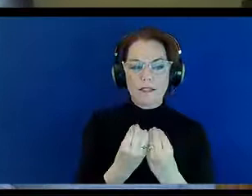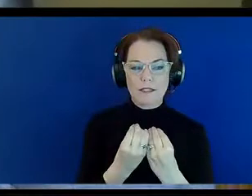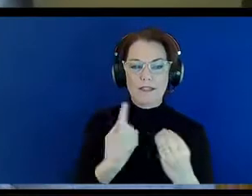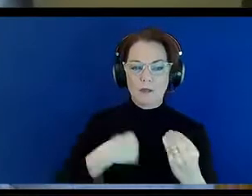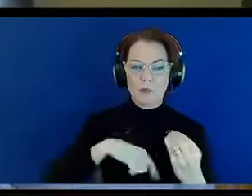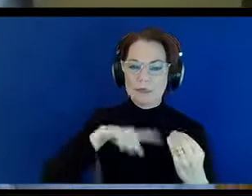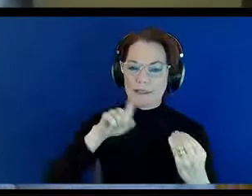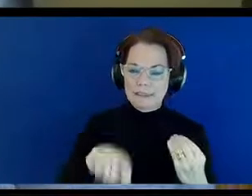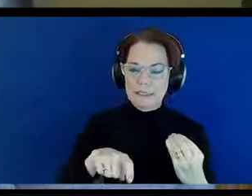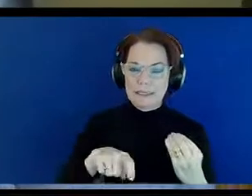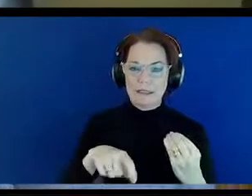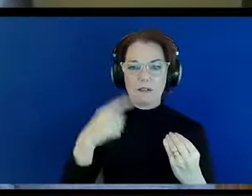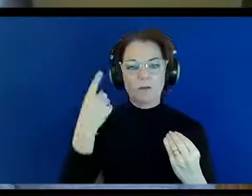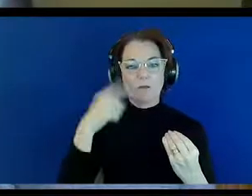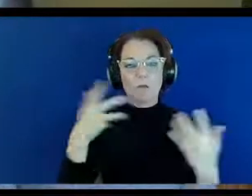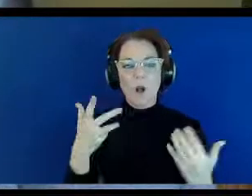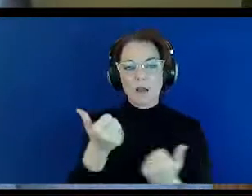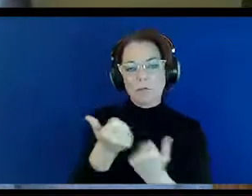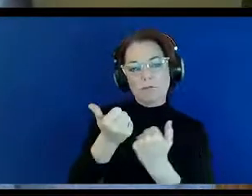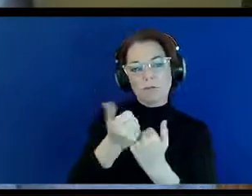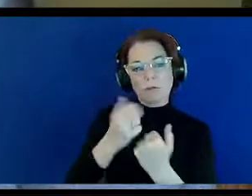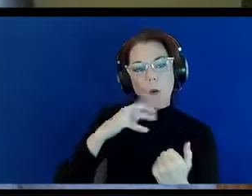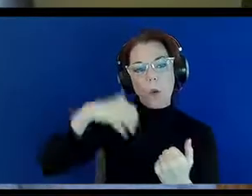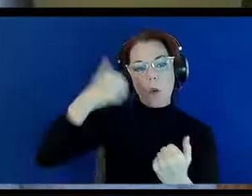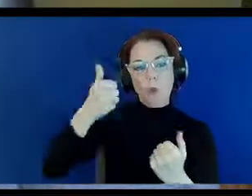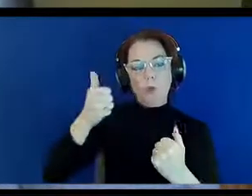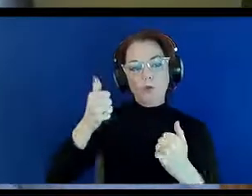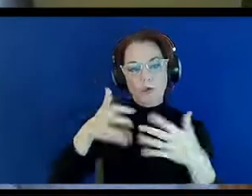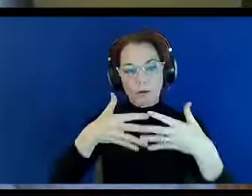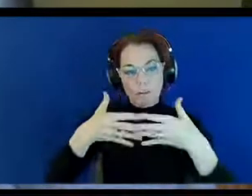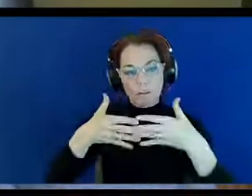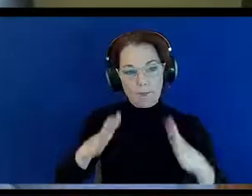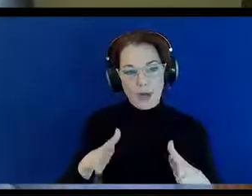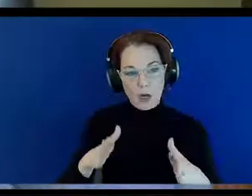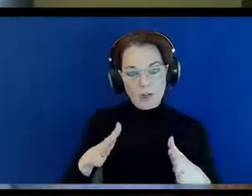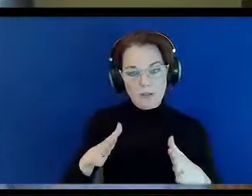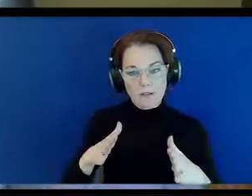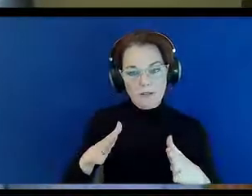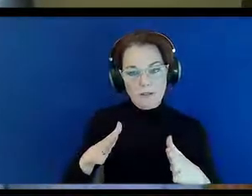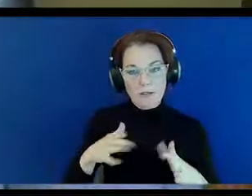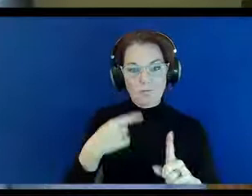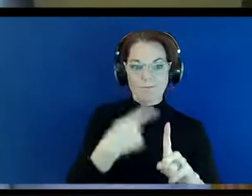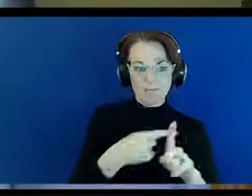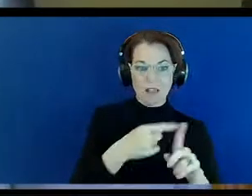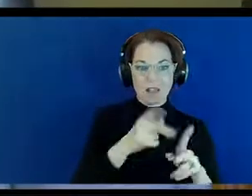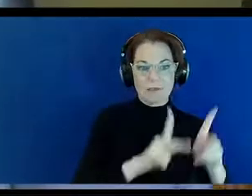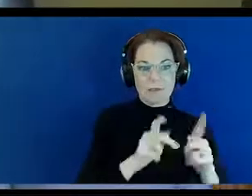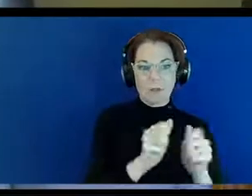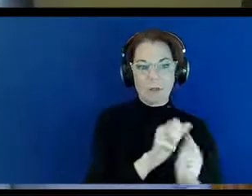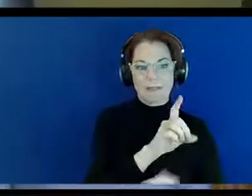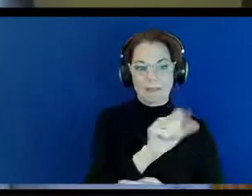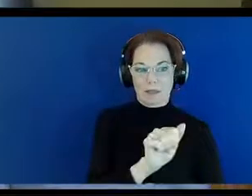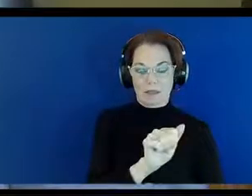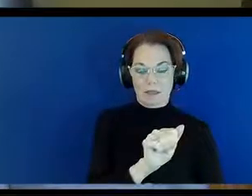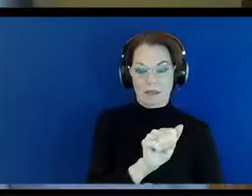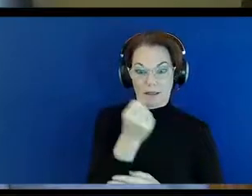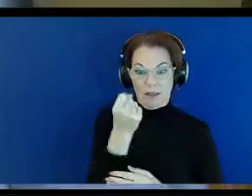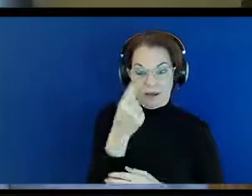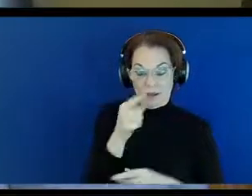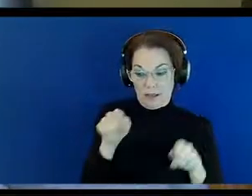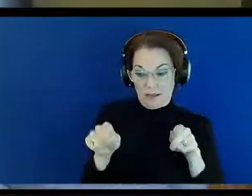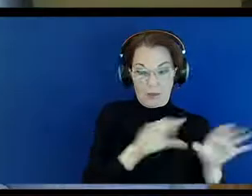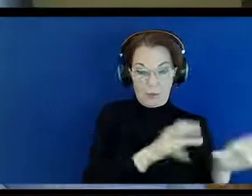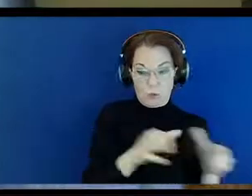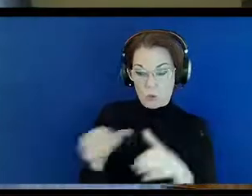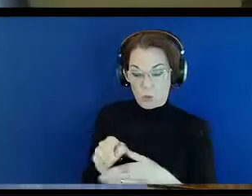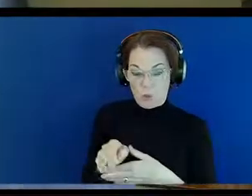that help support our older Americans. For older Americans and people with disabilities, falls are one of the largest threats